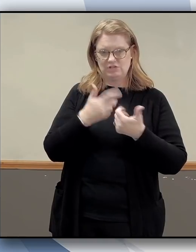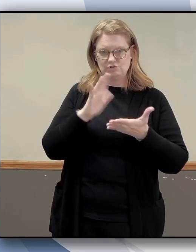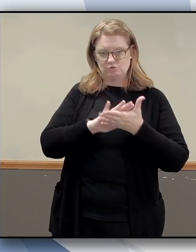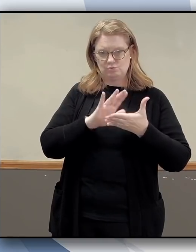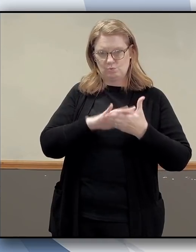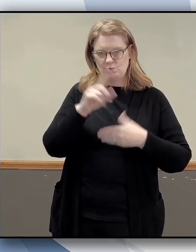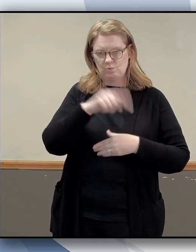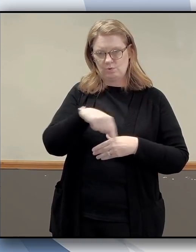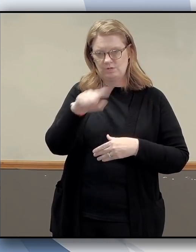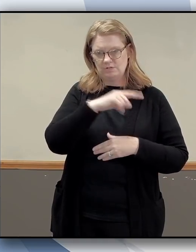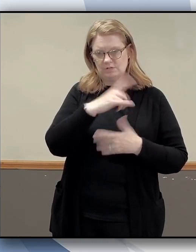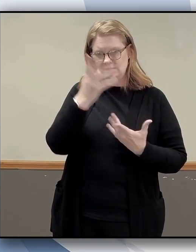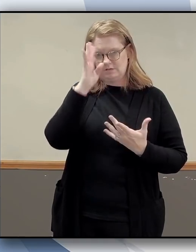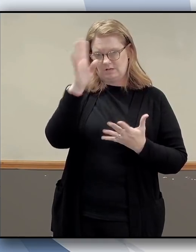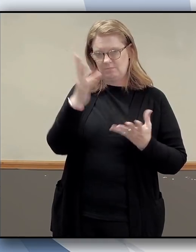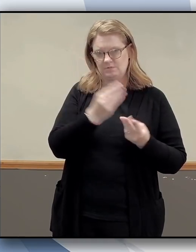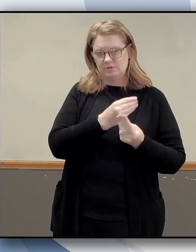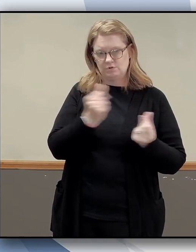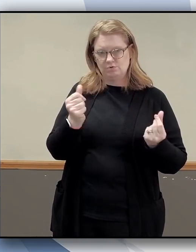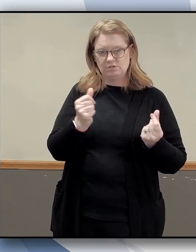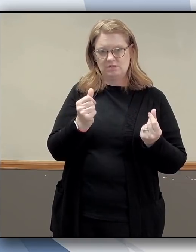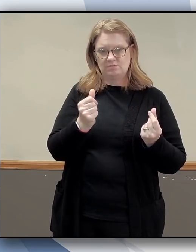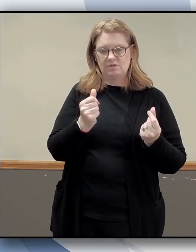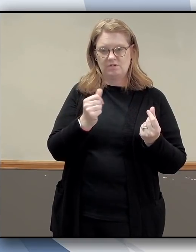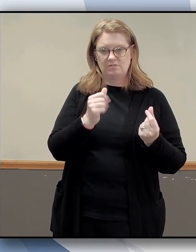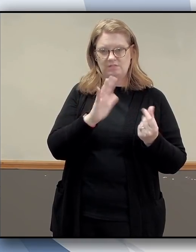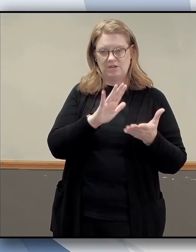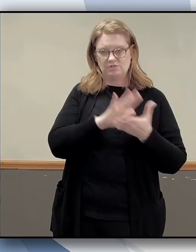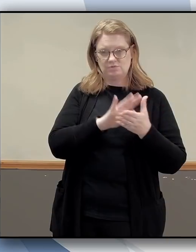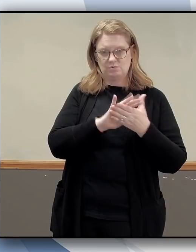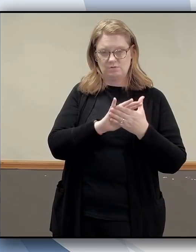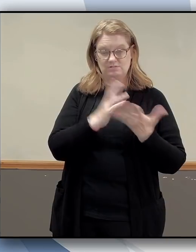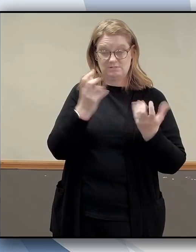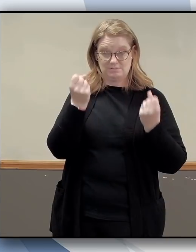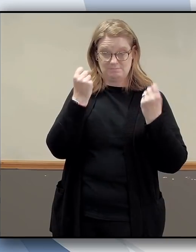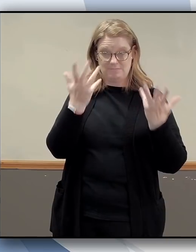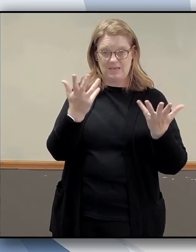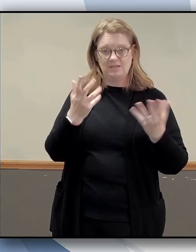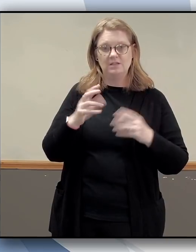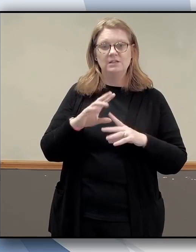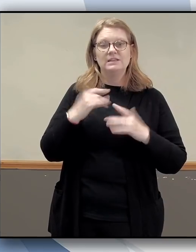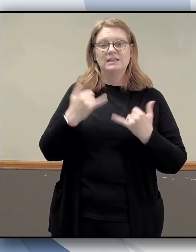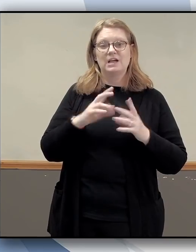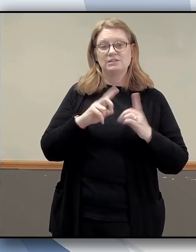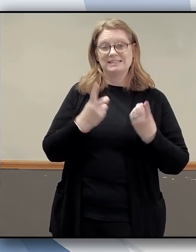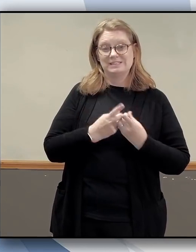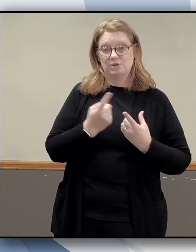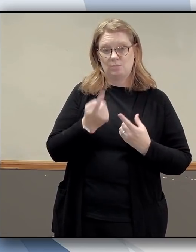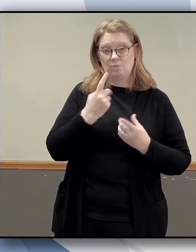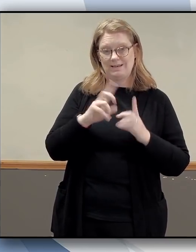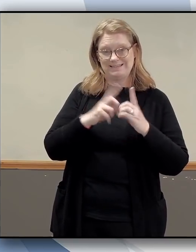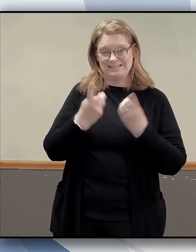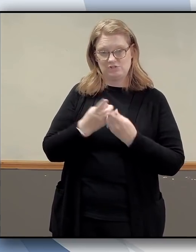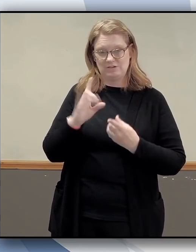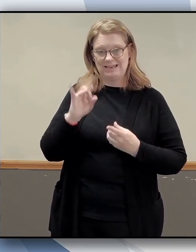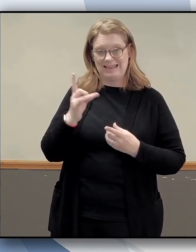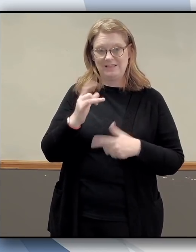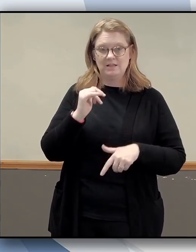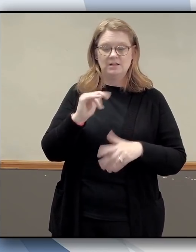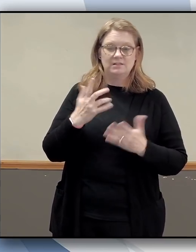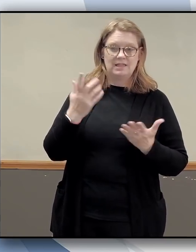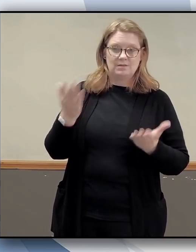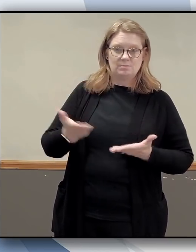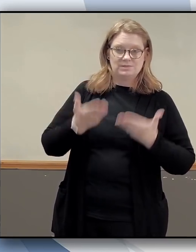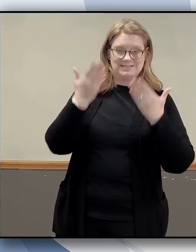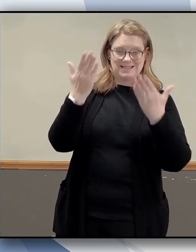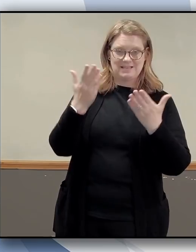make solutions for their overcrowding. Today, District 1 and District 8 presented their reorganization plan to